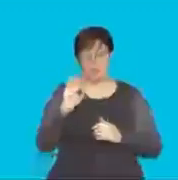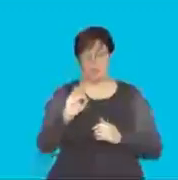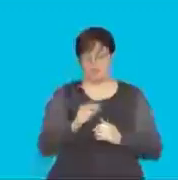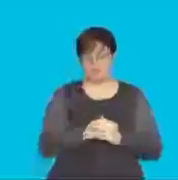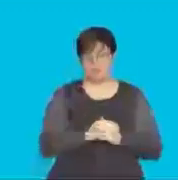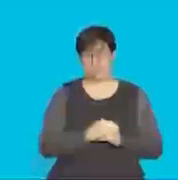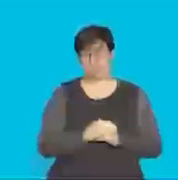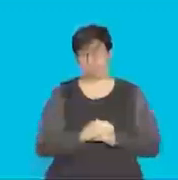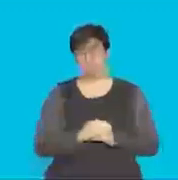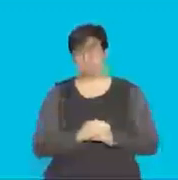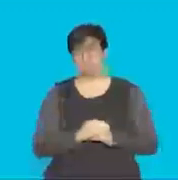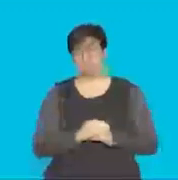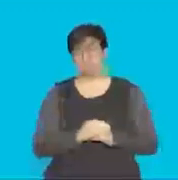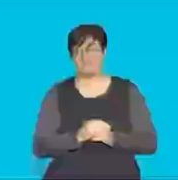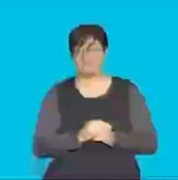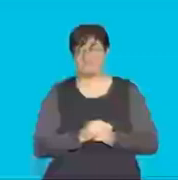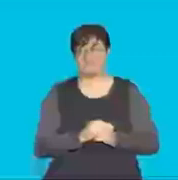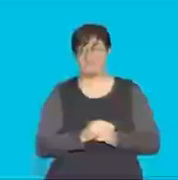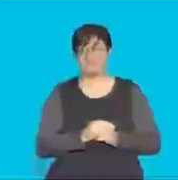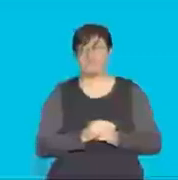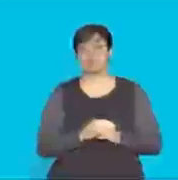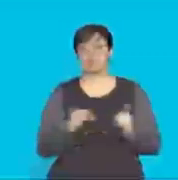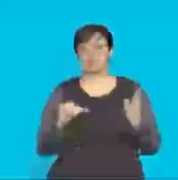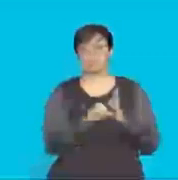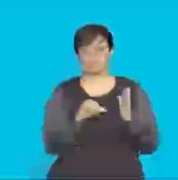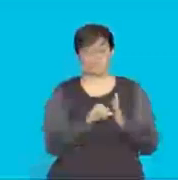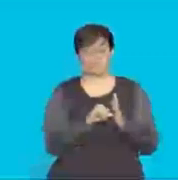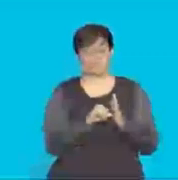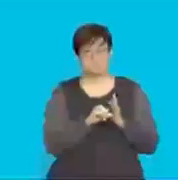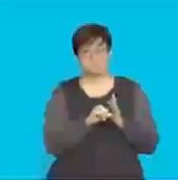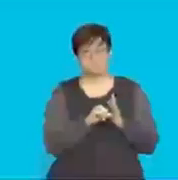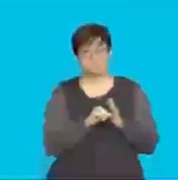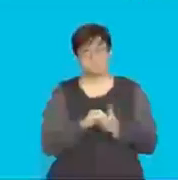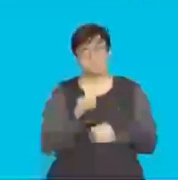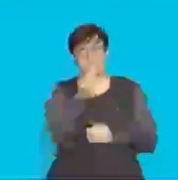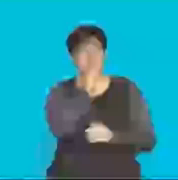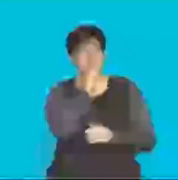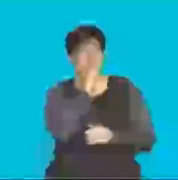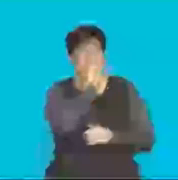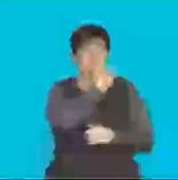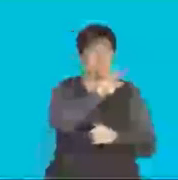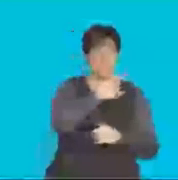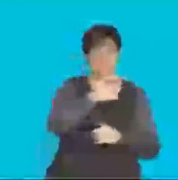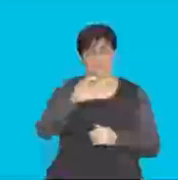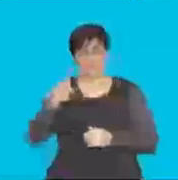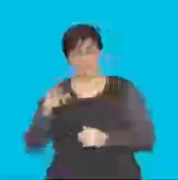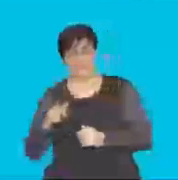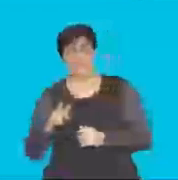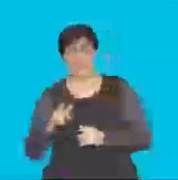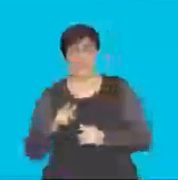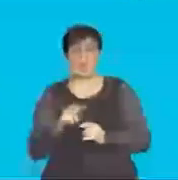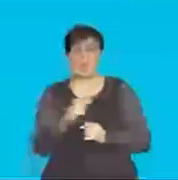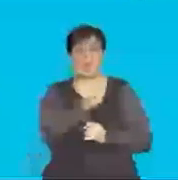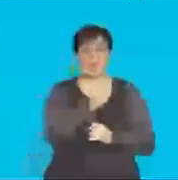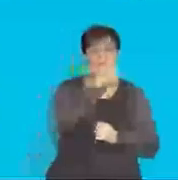be the small f. And guys, again, it is important that if you are used to writing your alphabets,